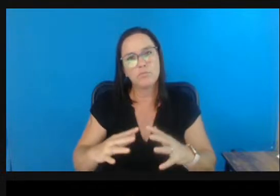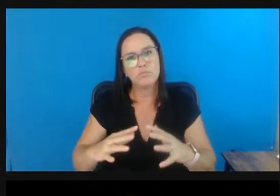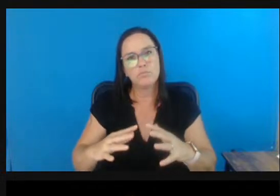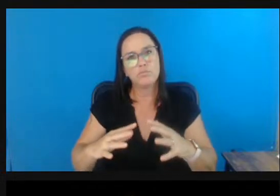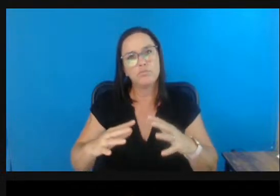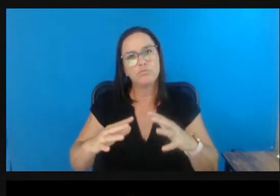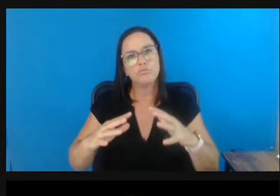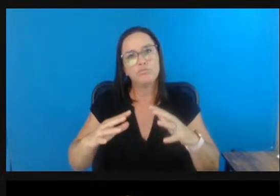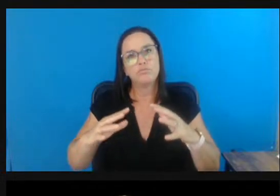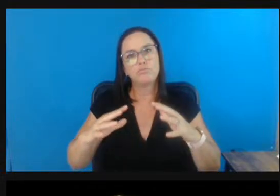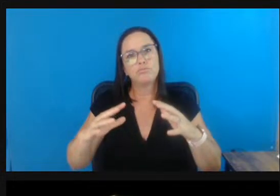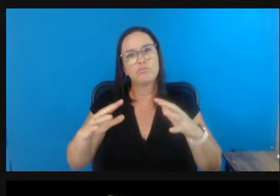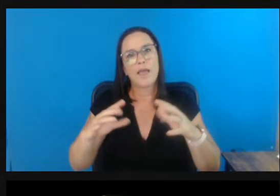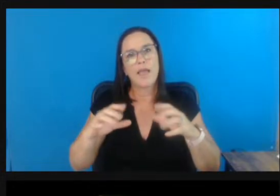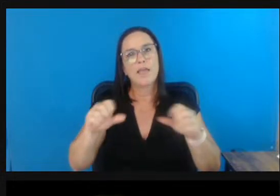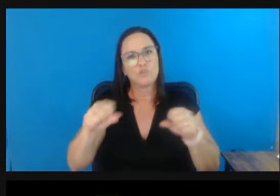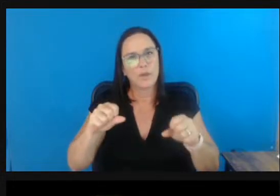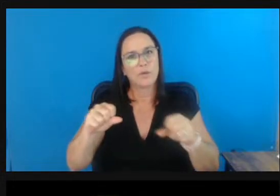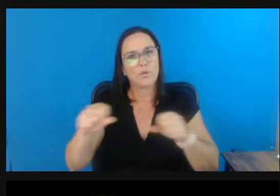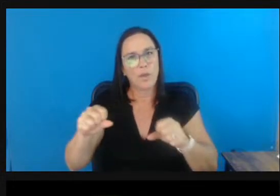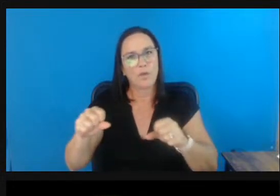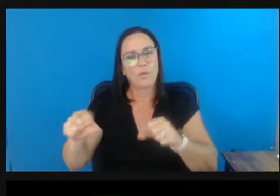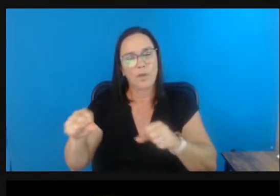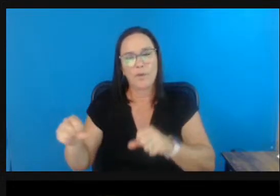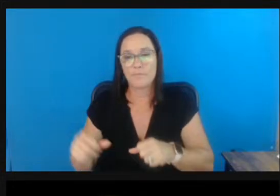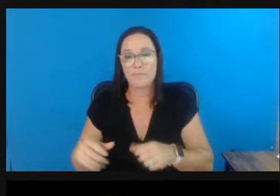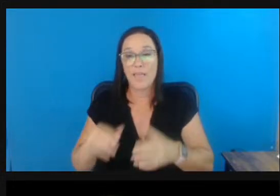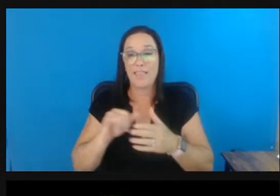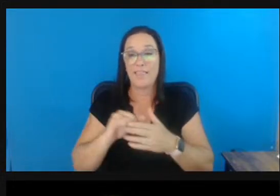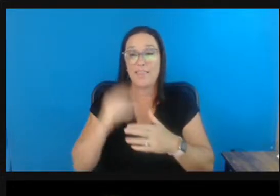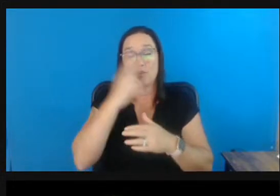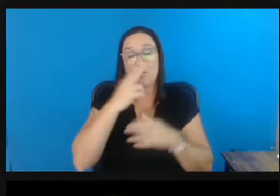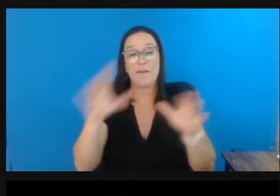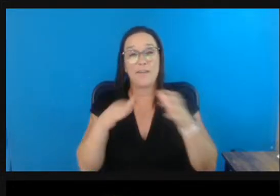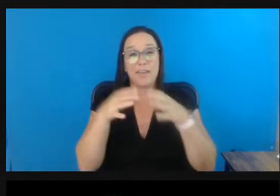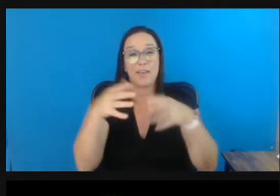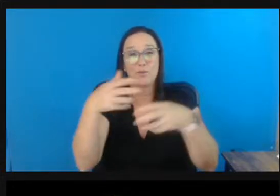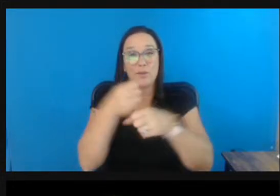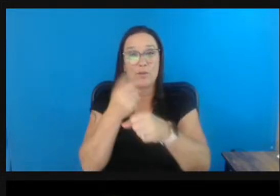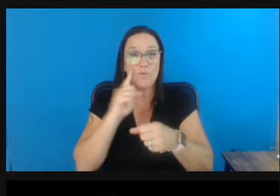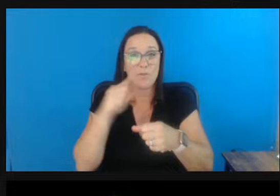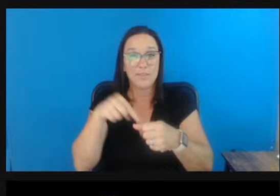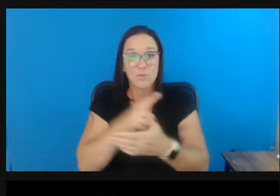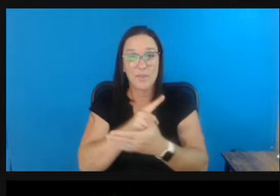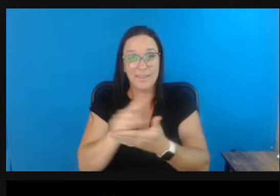there. And that's our Hawaiian Volcano summary for this week.